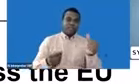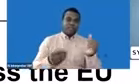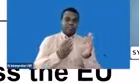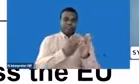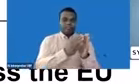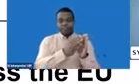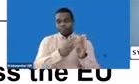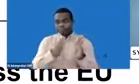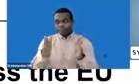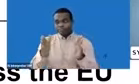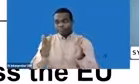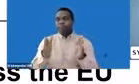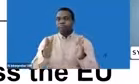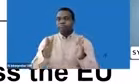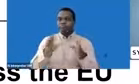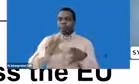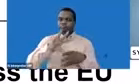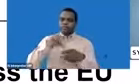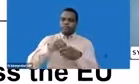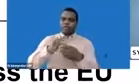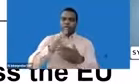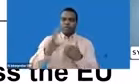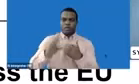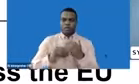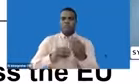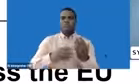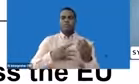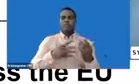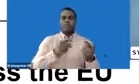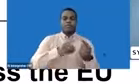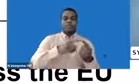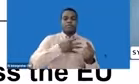they are also provide advice to